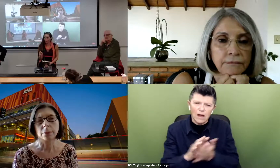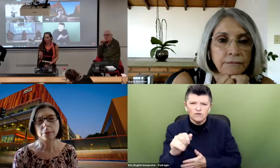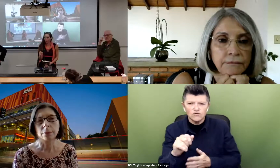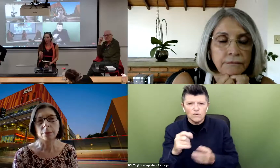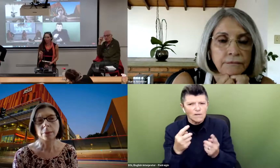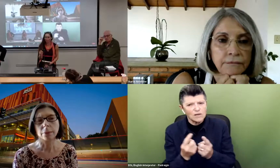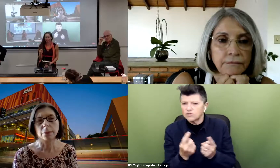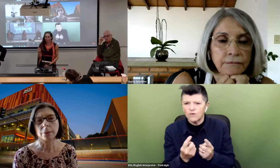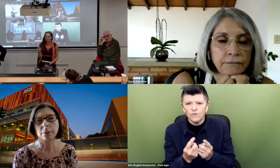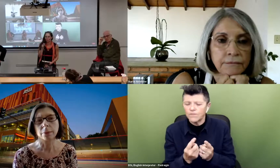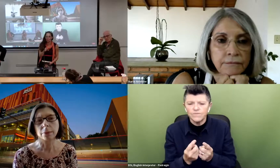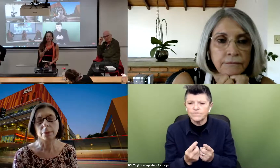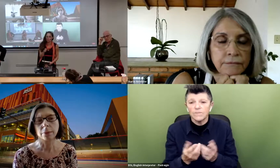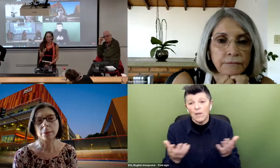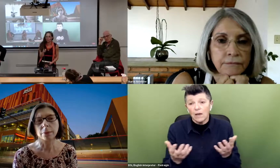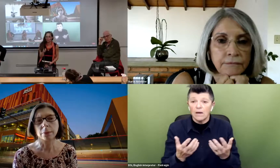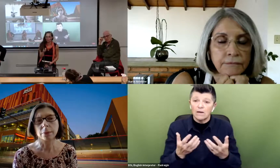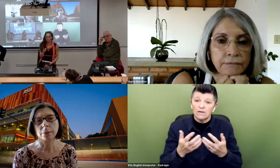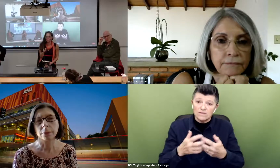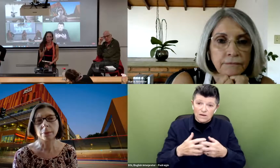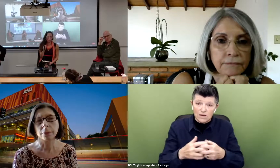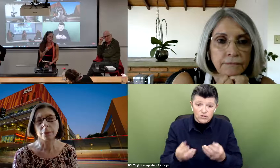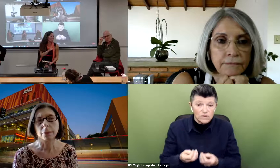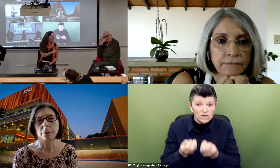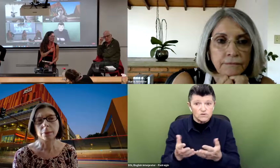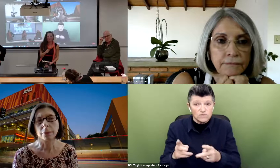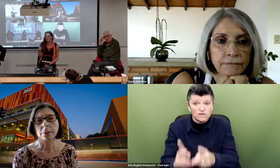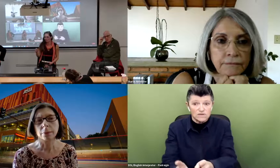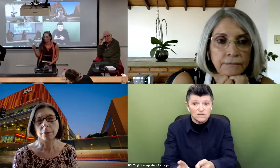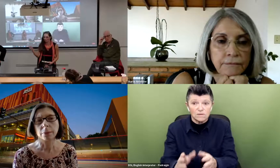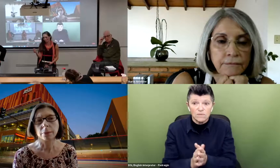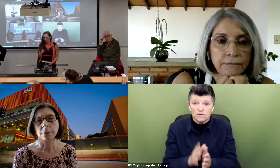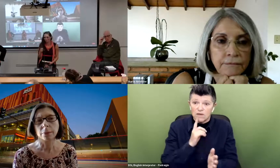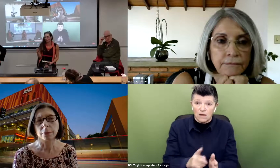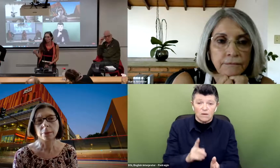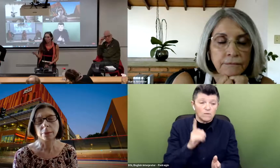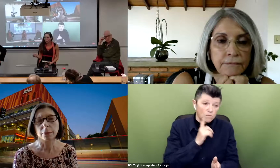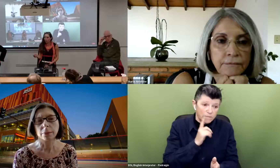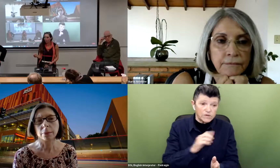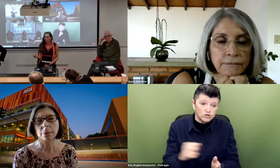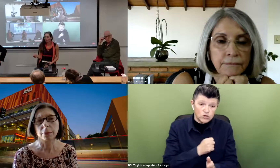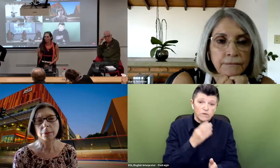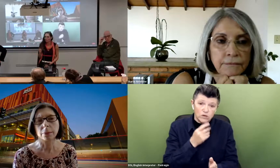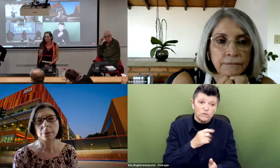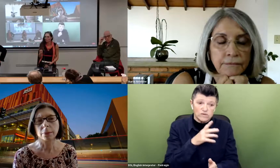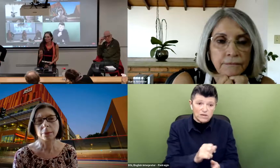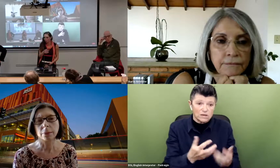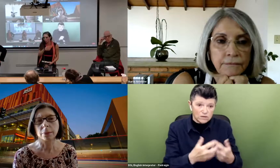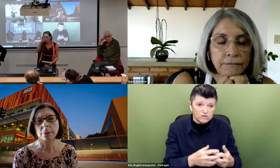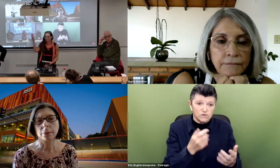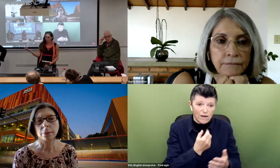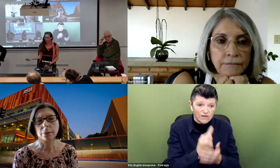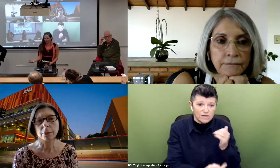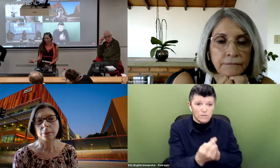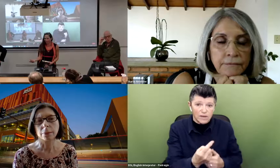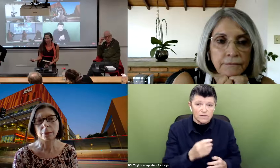issue, right? If technologies are introduced into a system that's going to say, well, but women shouldn't be using technologies or shouldn't have an independent voice, then that technology, even